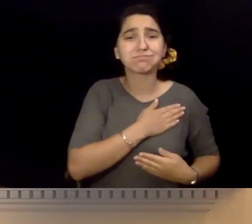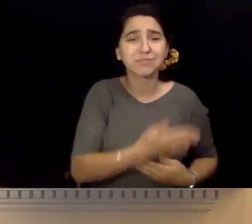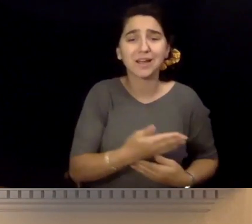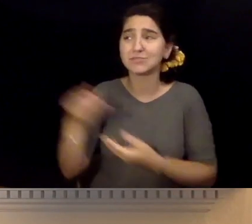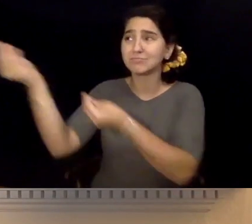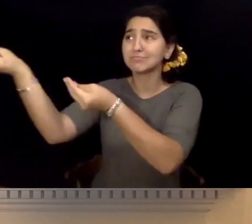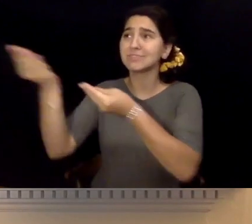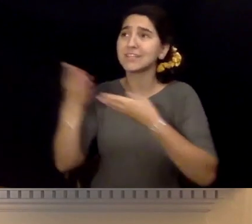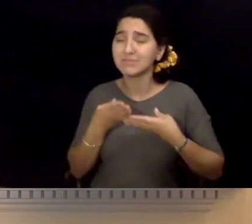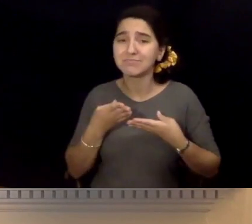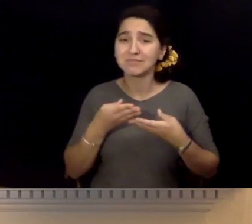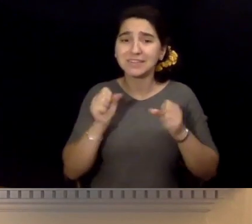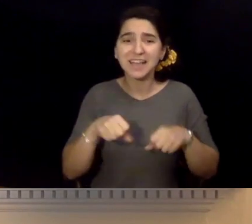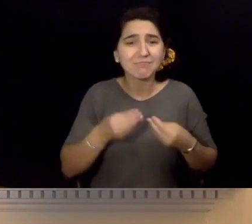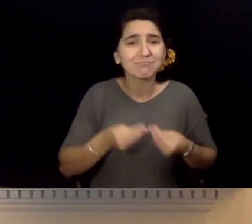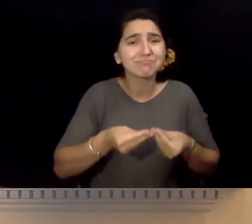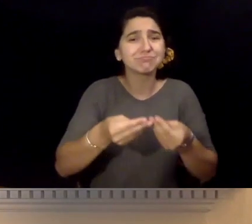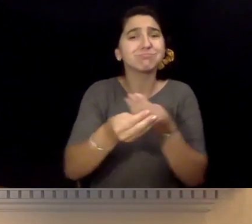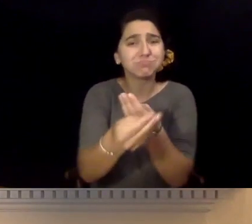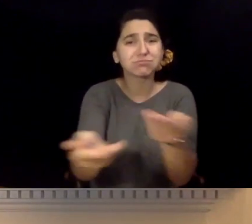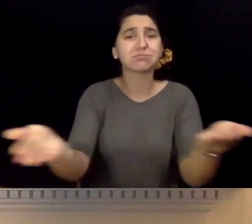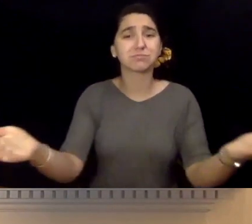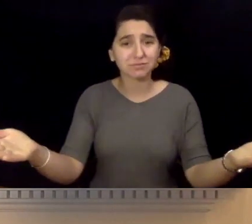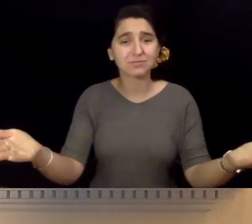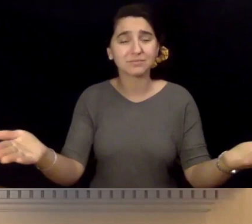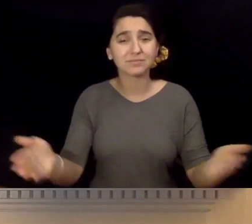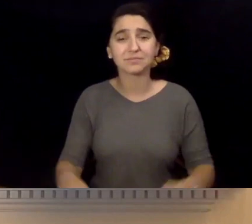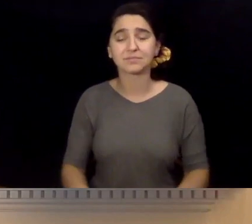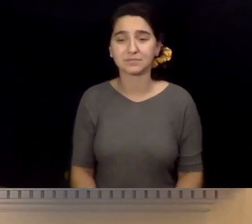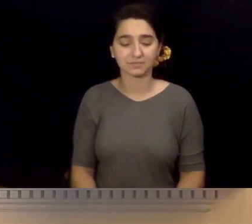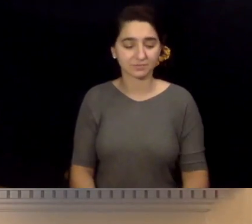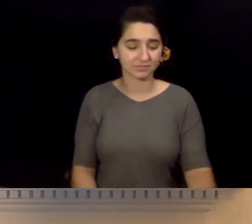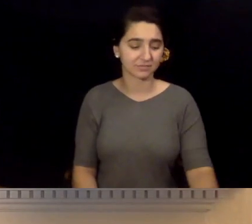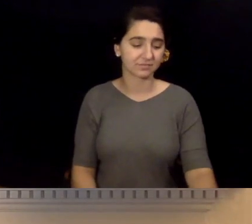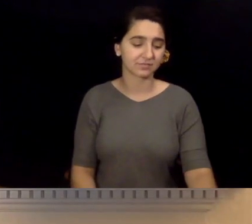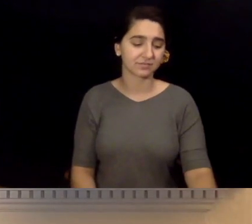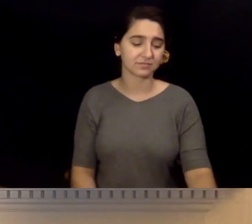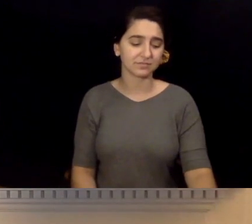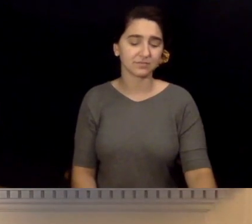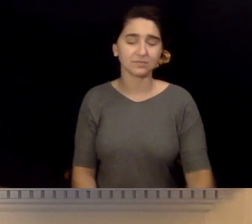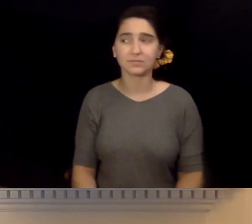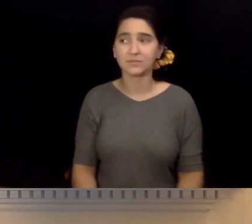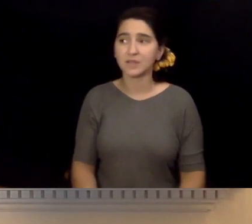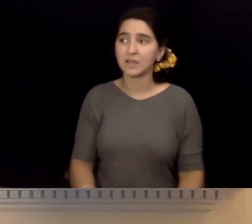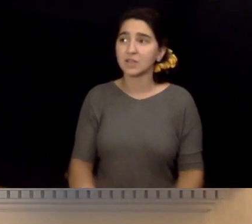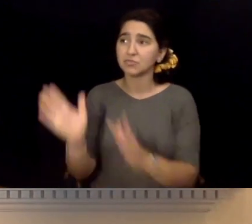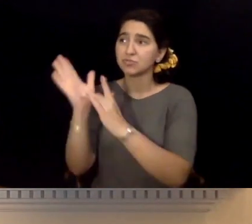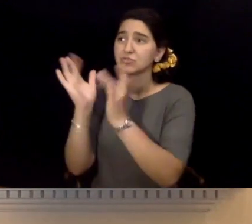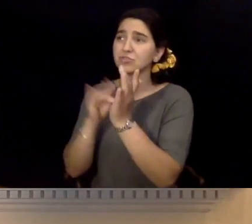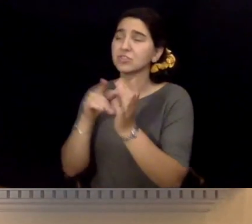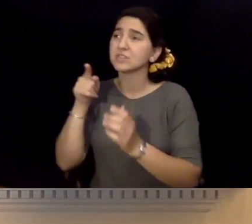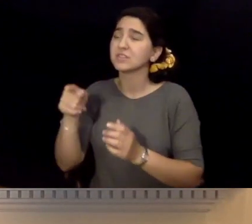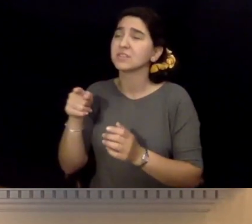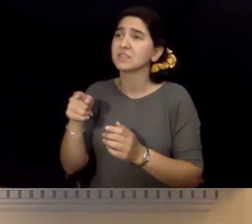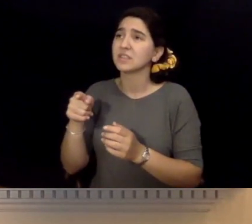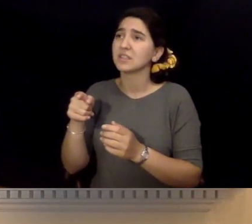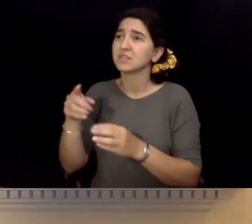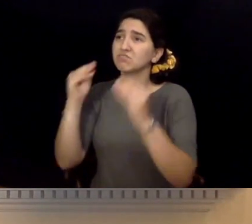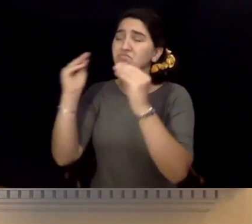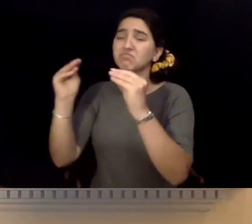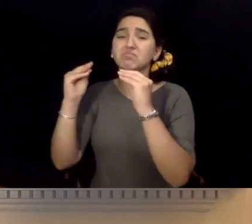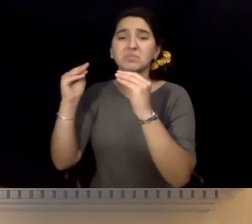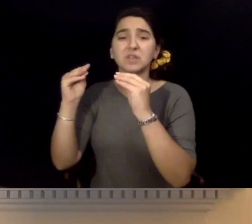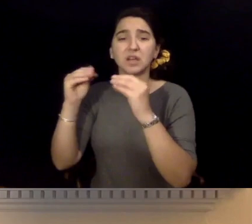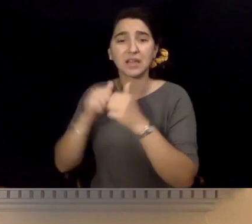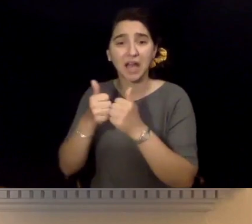to one another. We look to Jesus for the way we love and pray, saying, Creator God, who art in